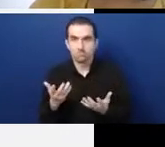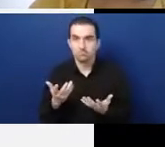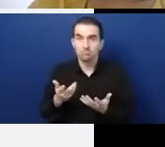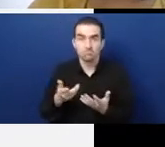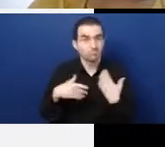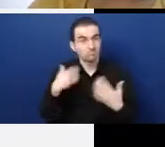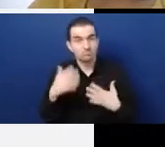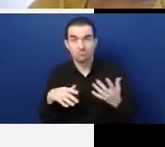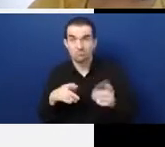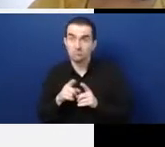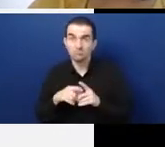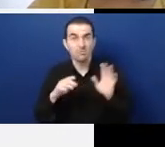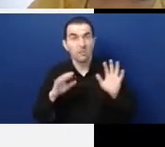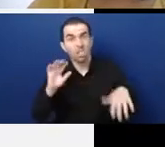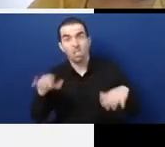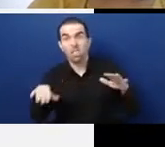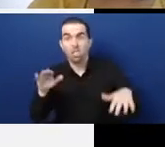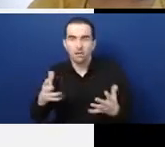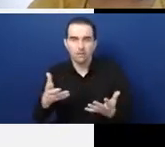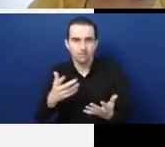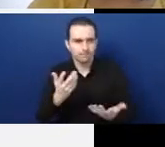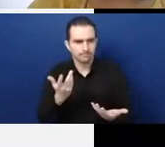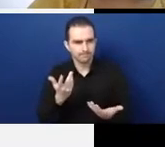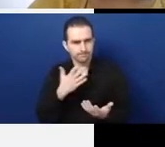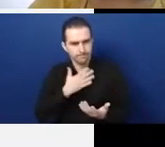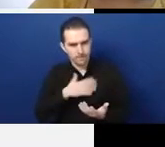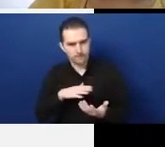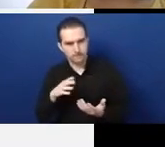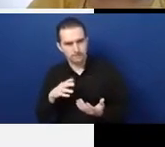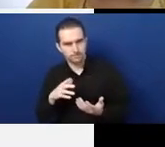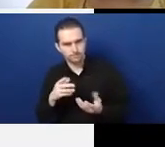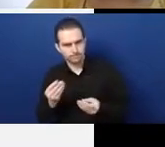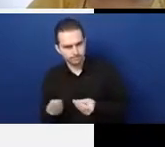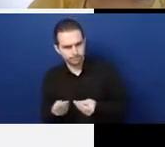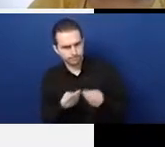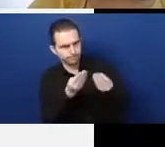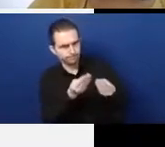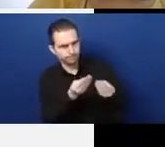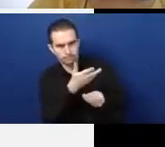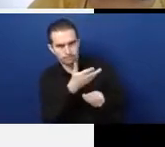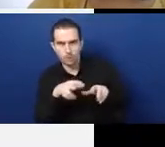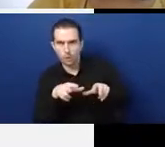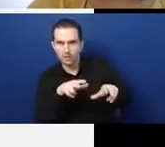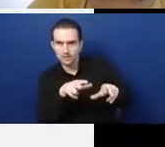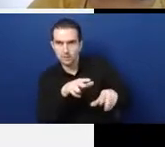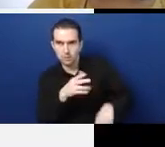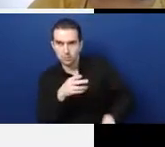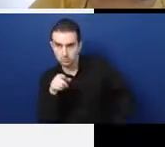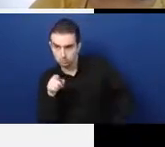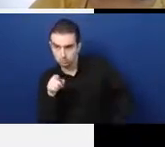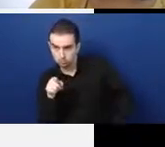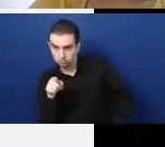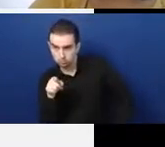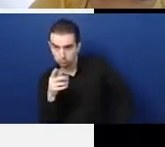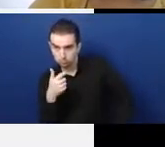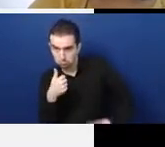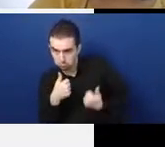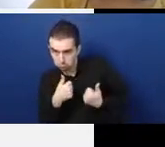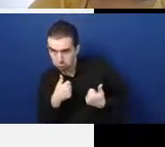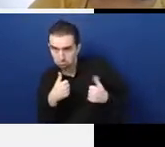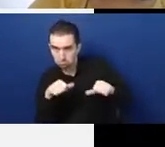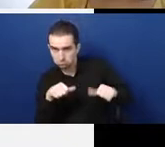lots of money, we just go and buy these people, officers, you give them extra monies, and you find